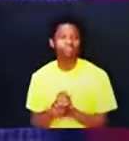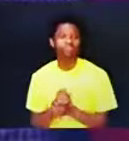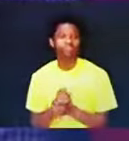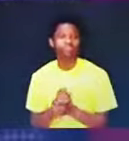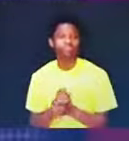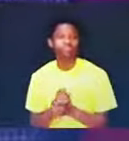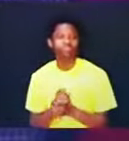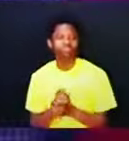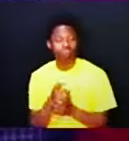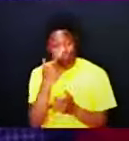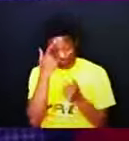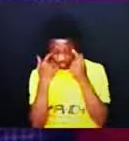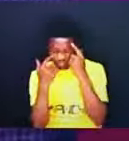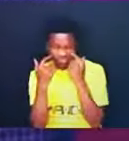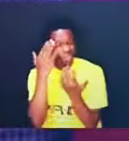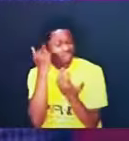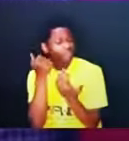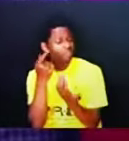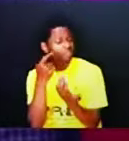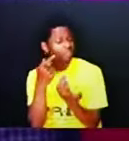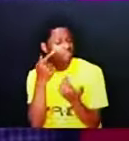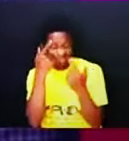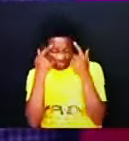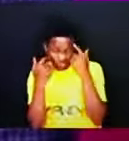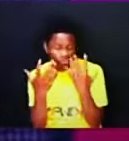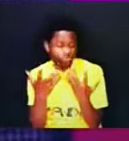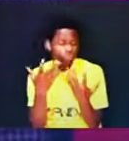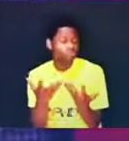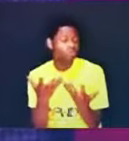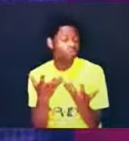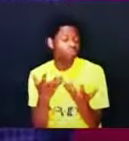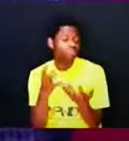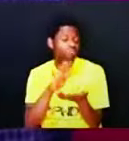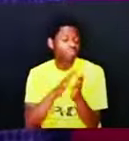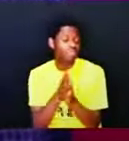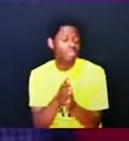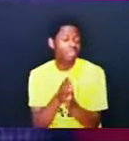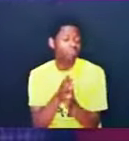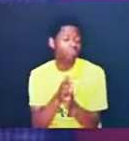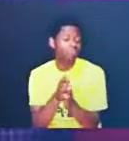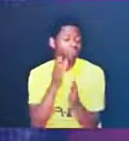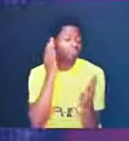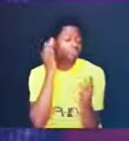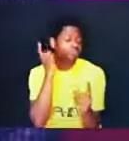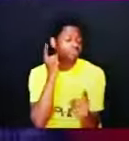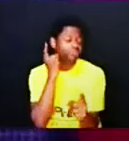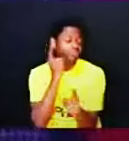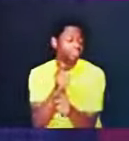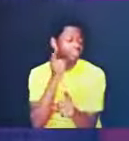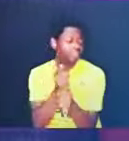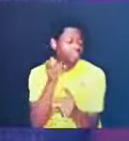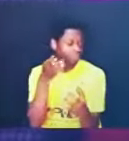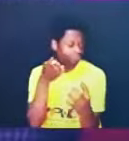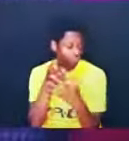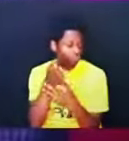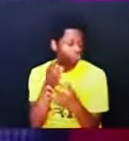bim embranu mu no atetim afri Kristo ho mo afri adum ne mu ahwease. Very straightforward to the